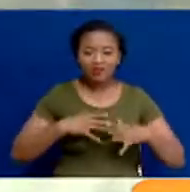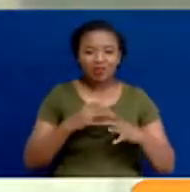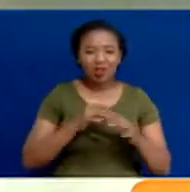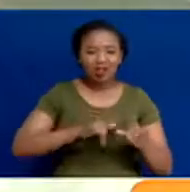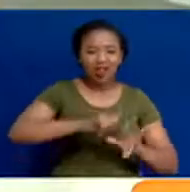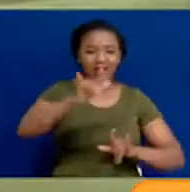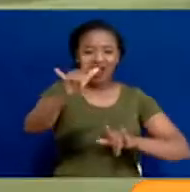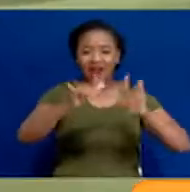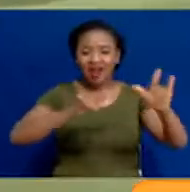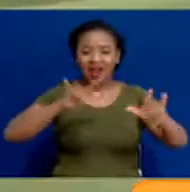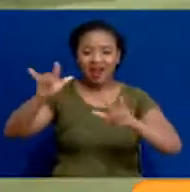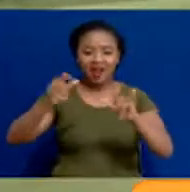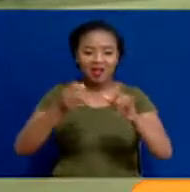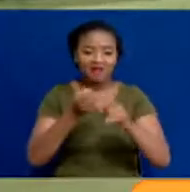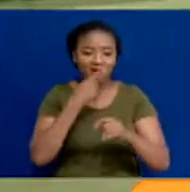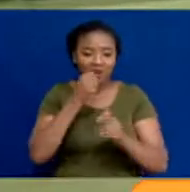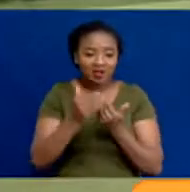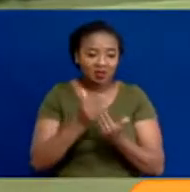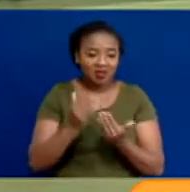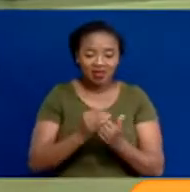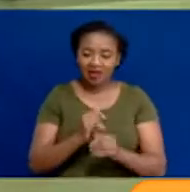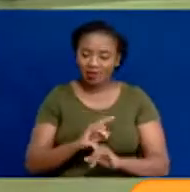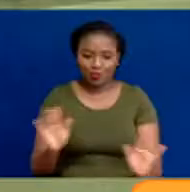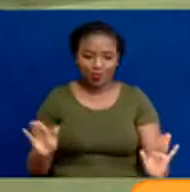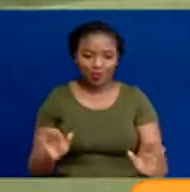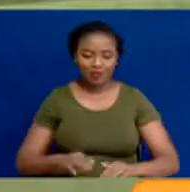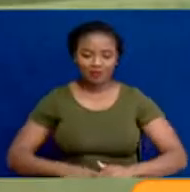country for treatment.